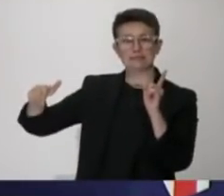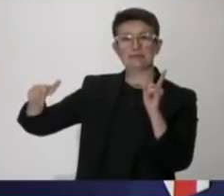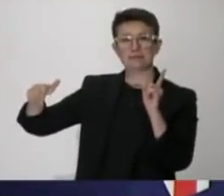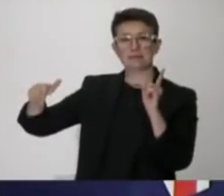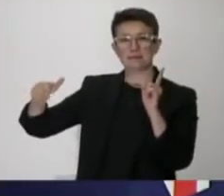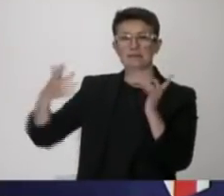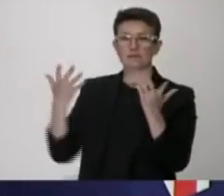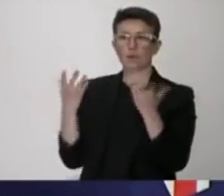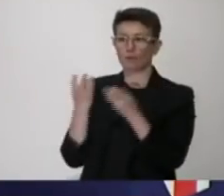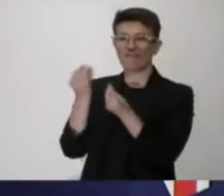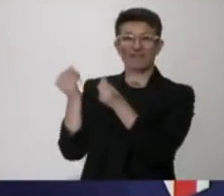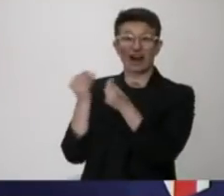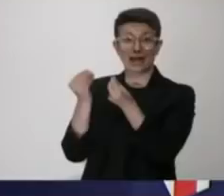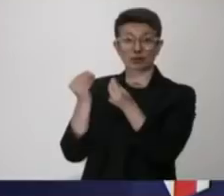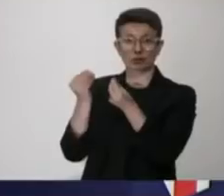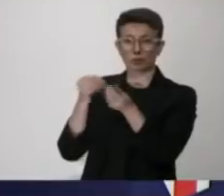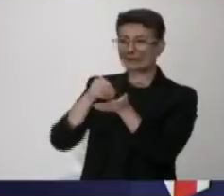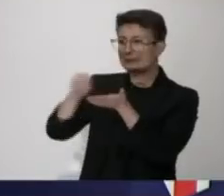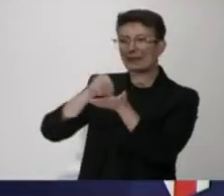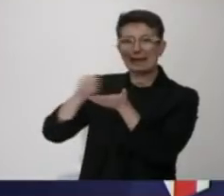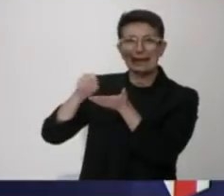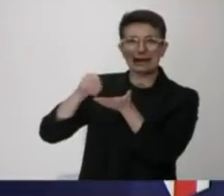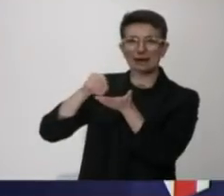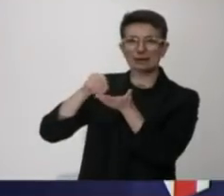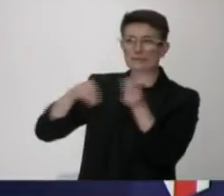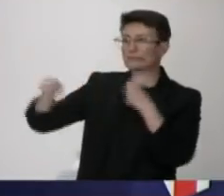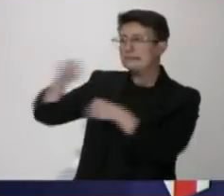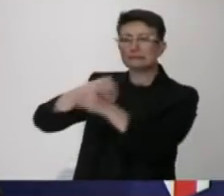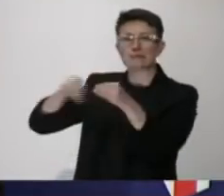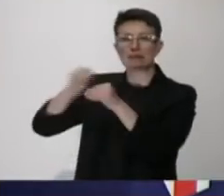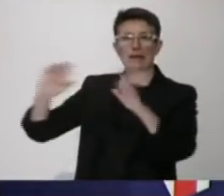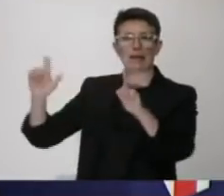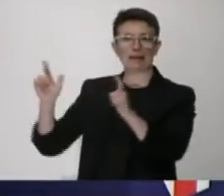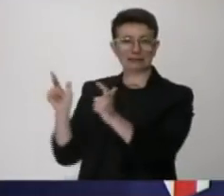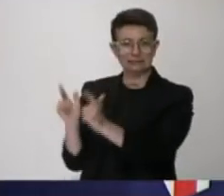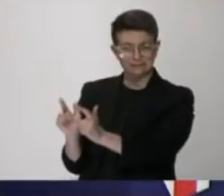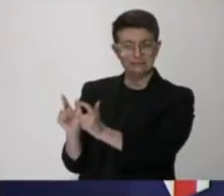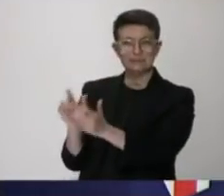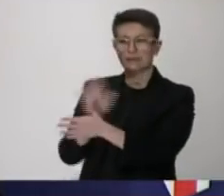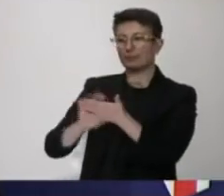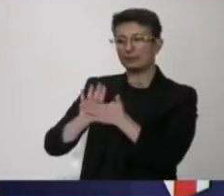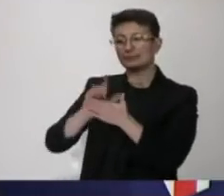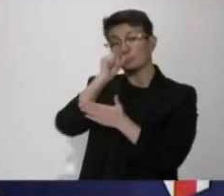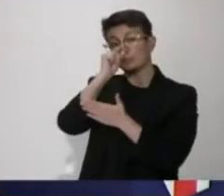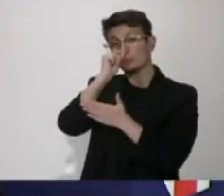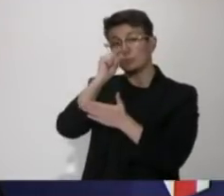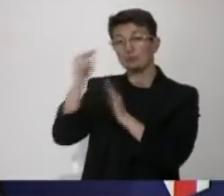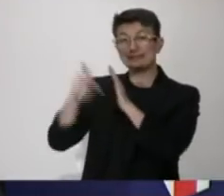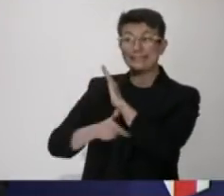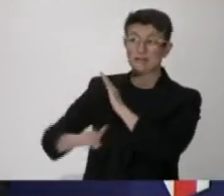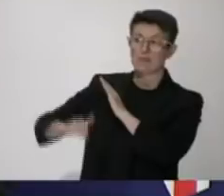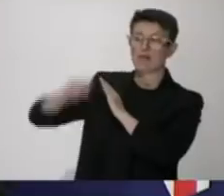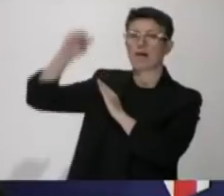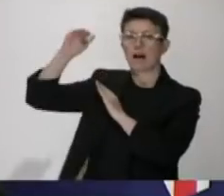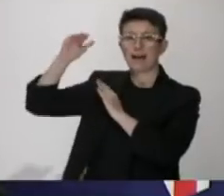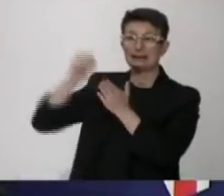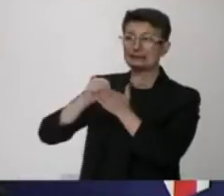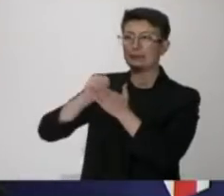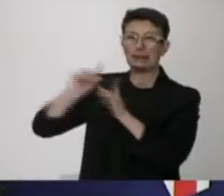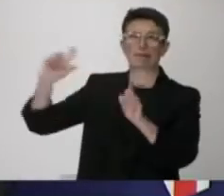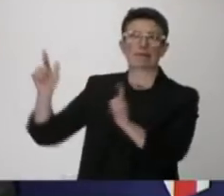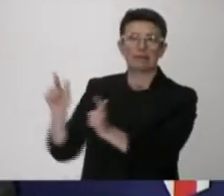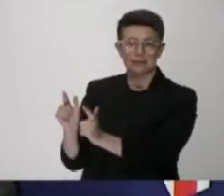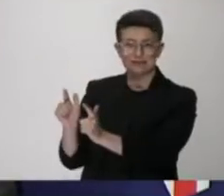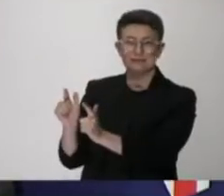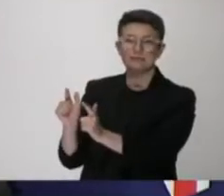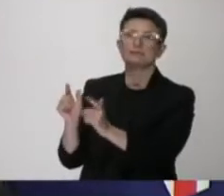quickly, higher levels of higher rates of negative growth predicted by the OECD and the IMF. And so like a good economist,